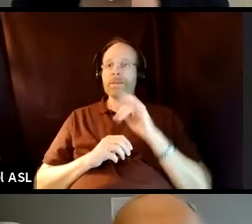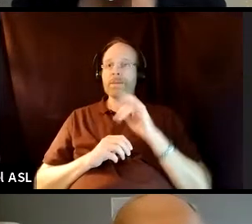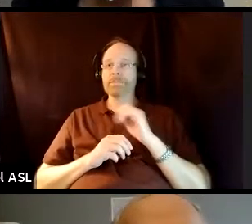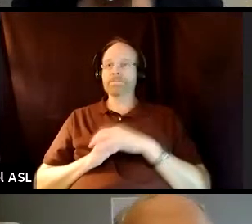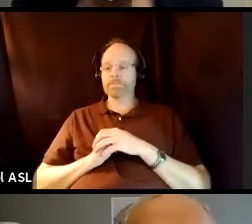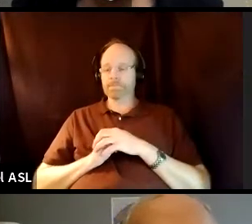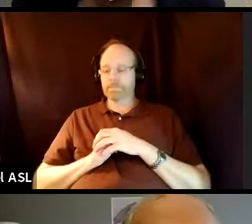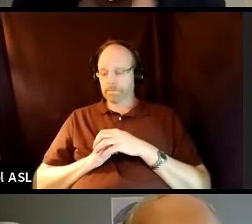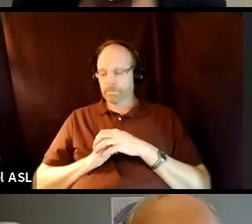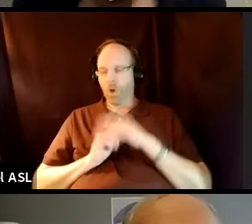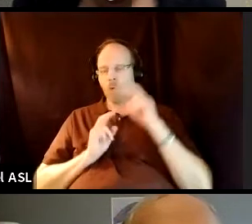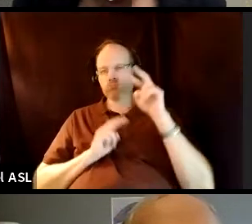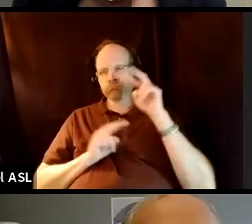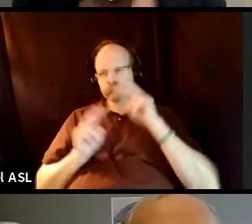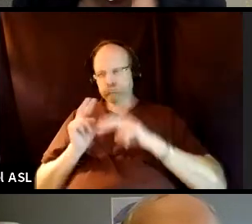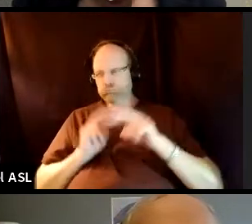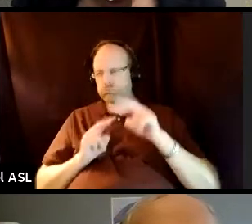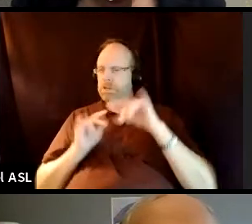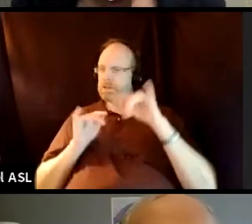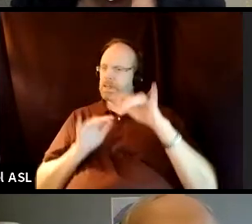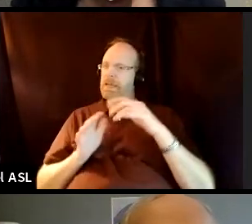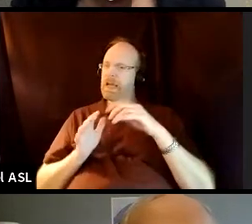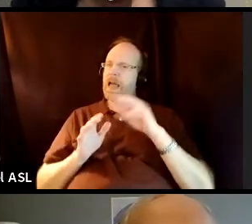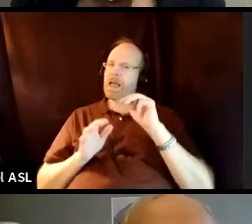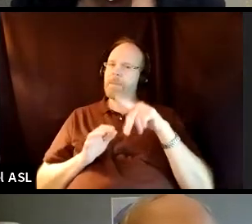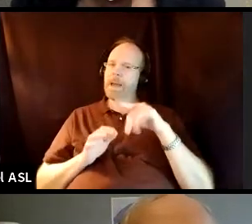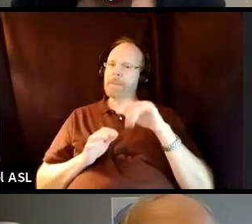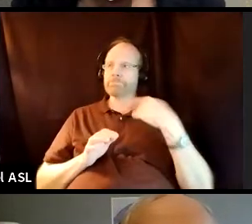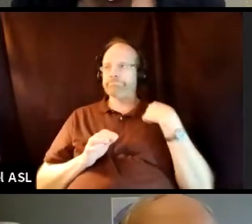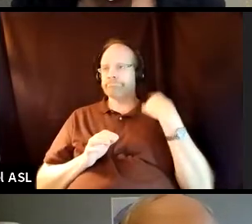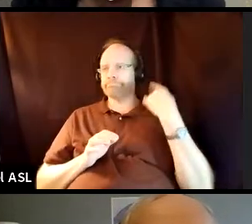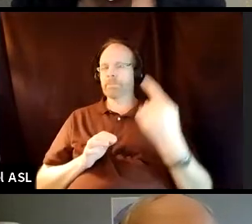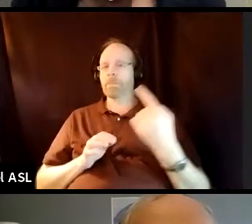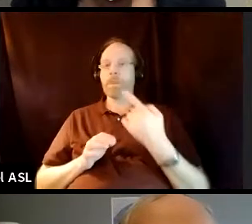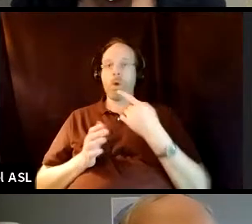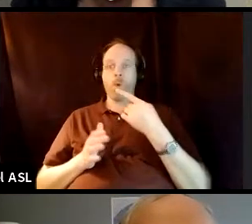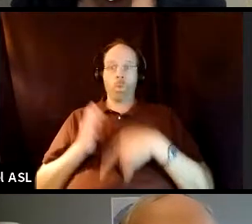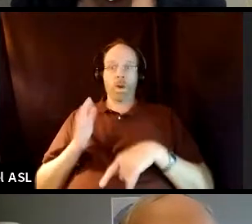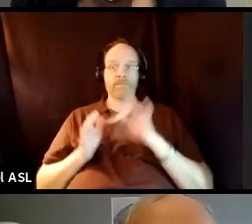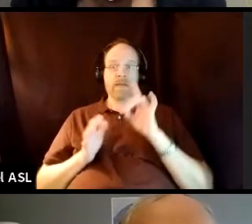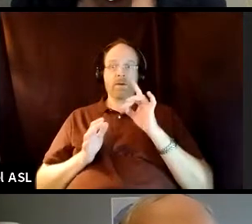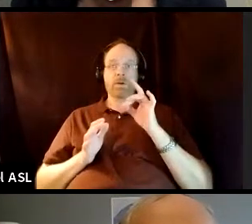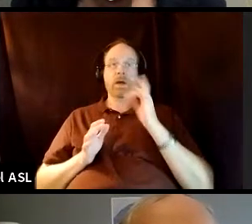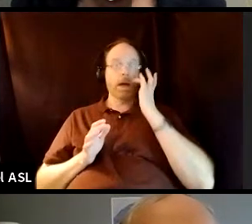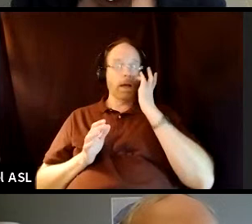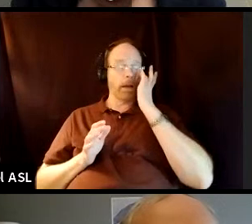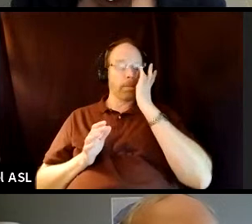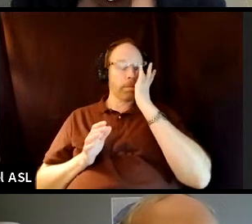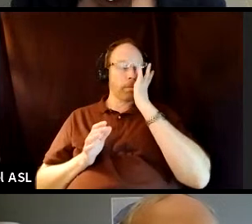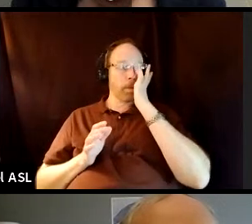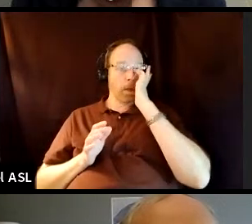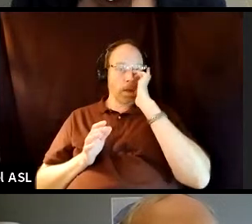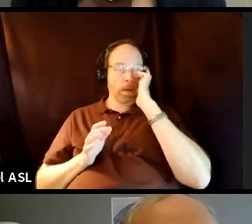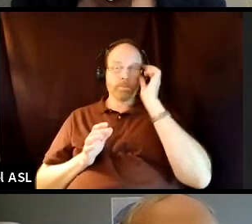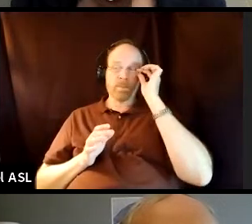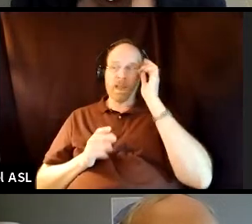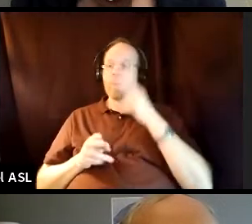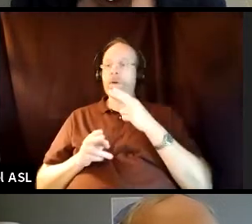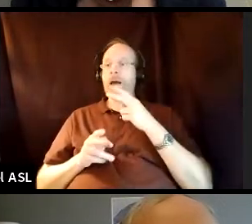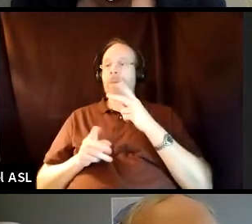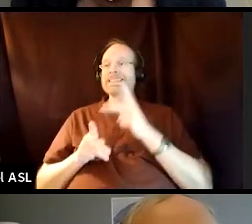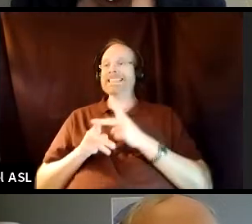at the study and the maps when you sent them out a while ago, and what I found, I would just keep the Muckleshoot Reservation